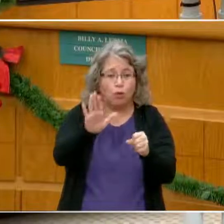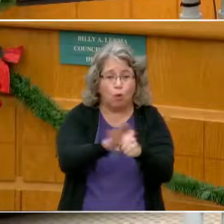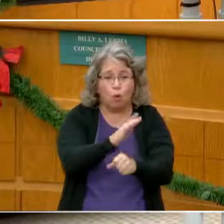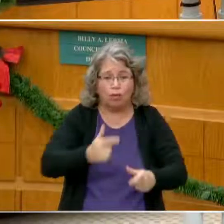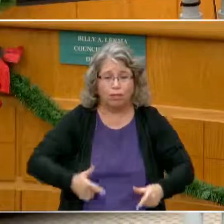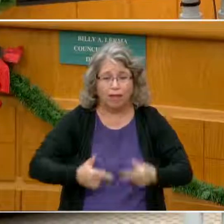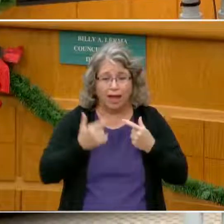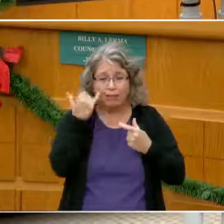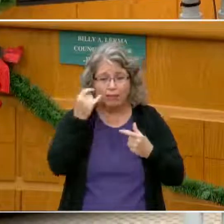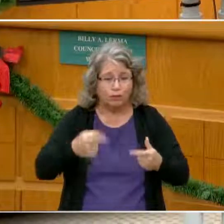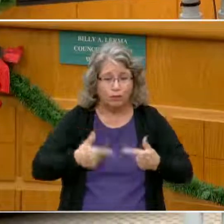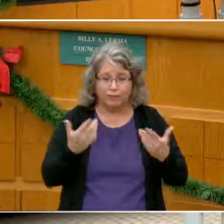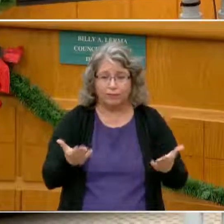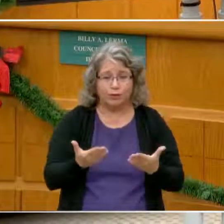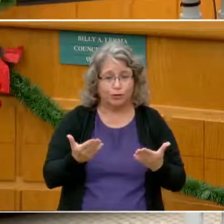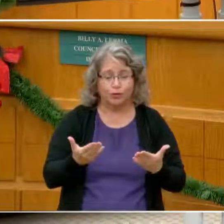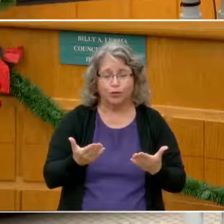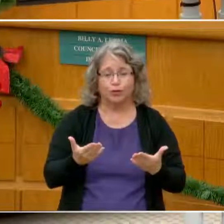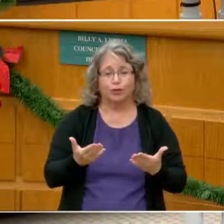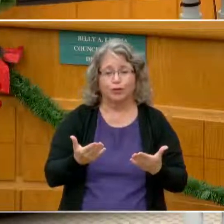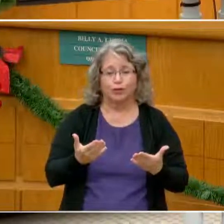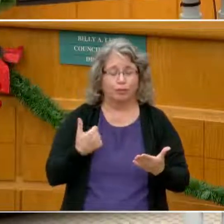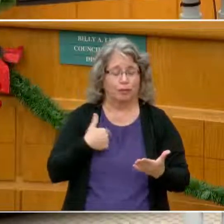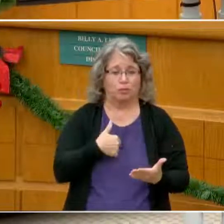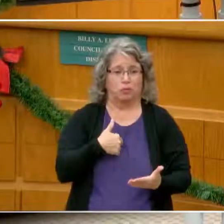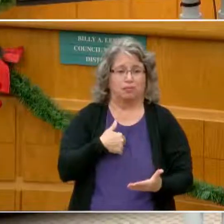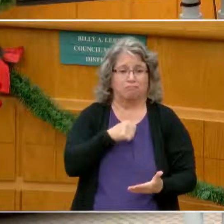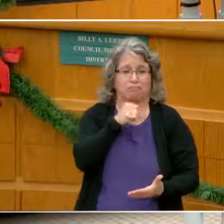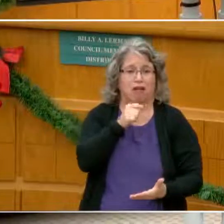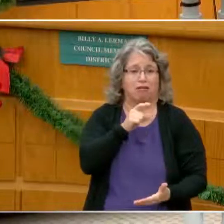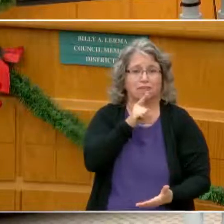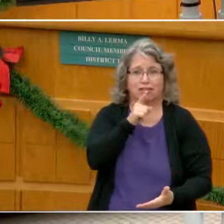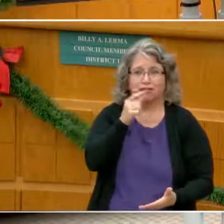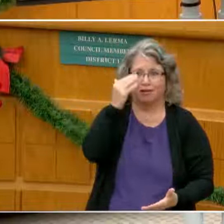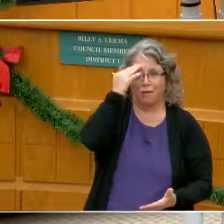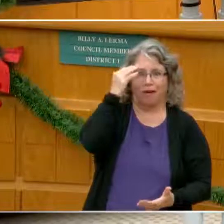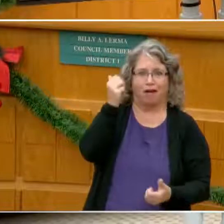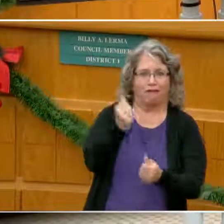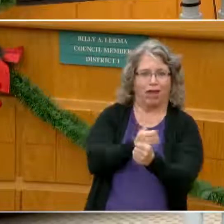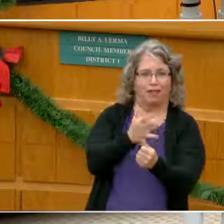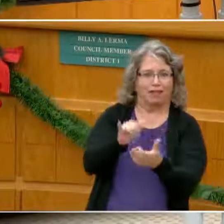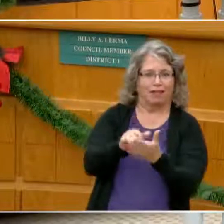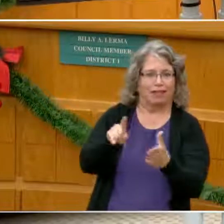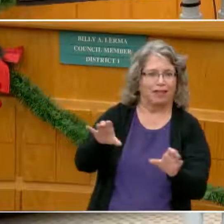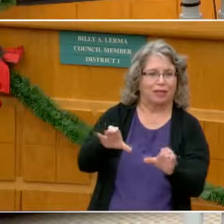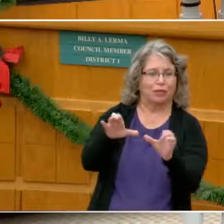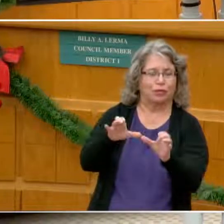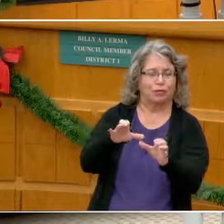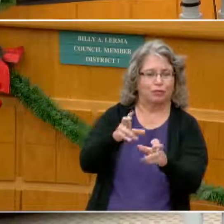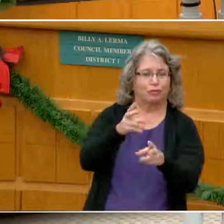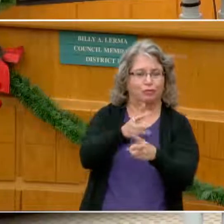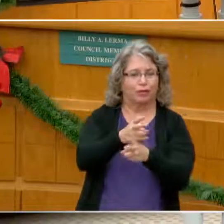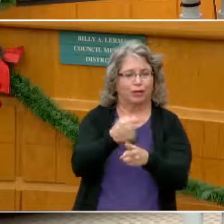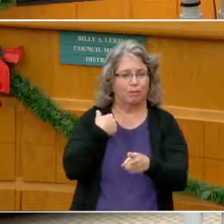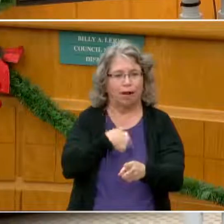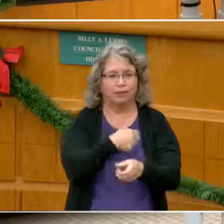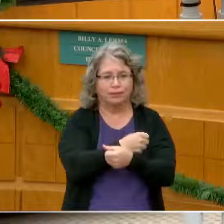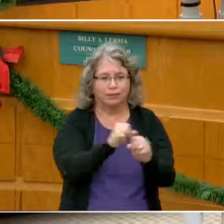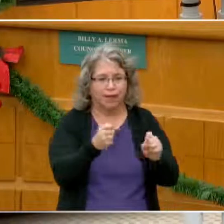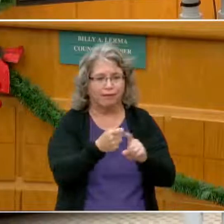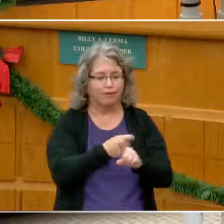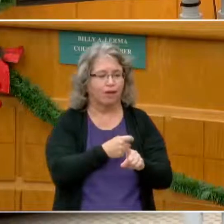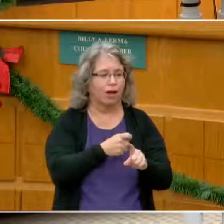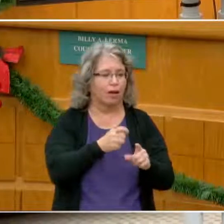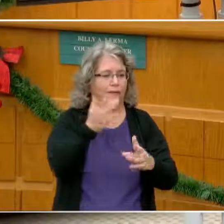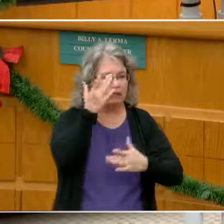didn't really have an awareness of all the great things they do to keep us safe from communicable diseases to prevention